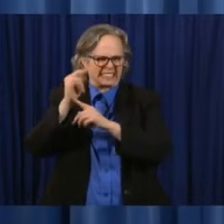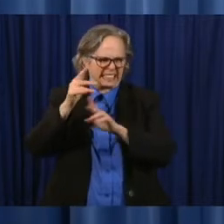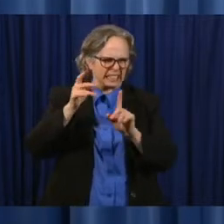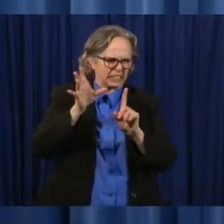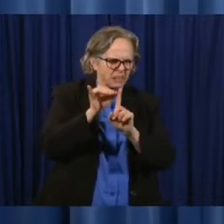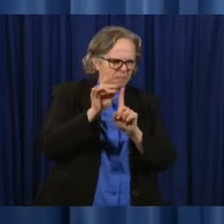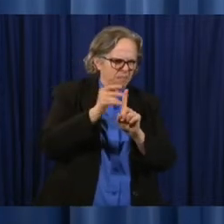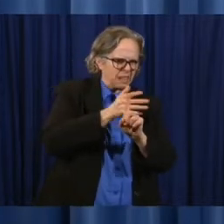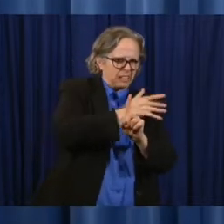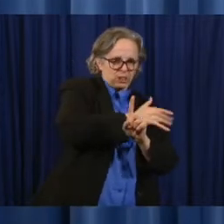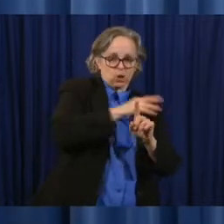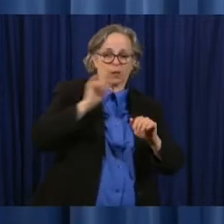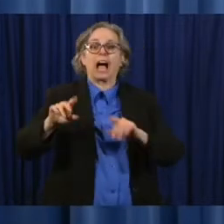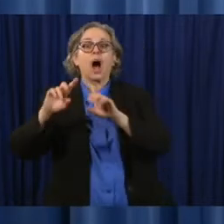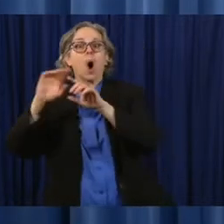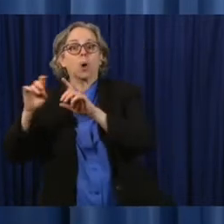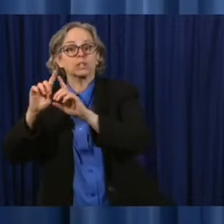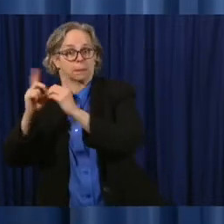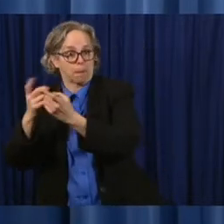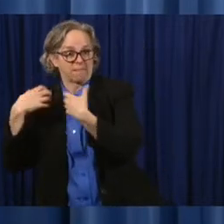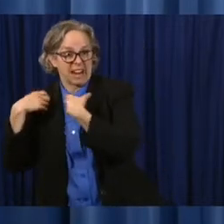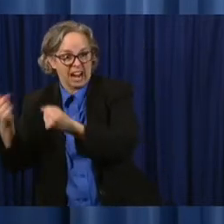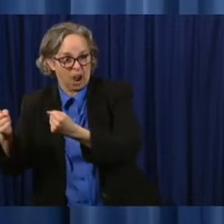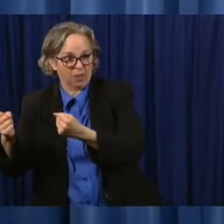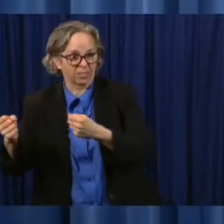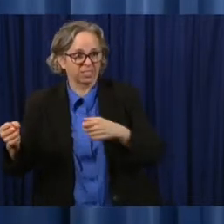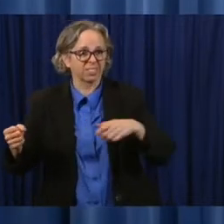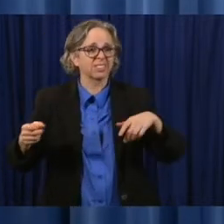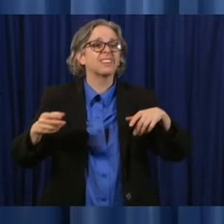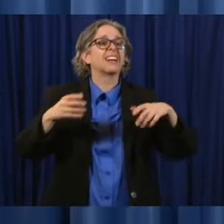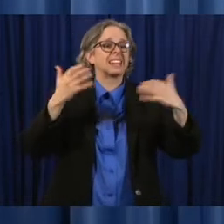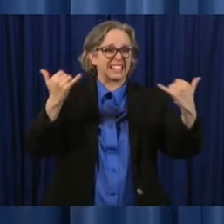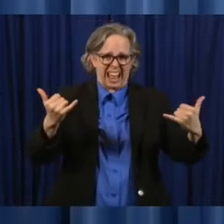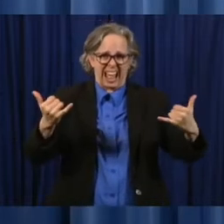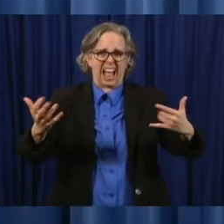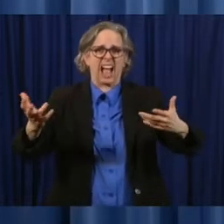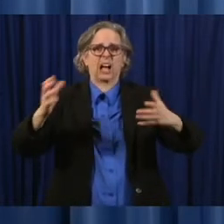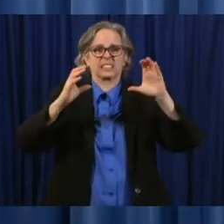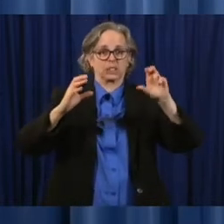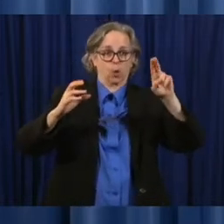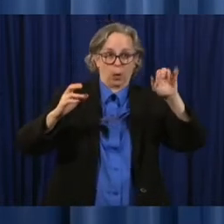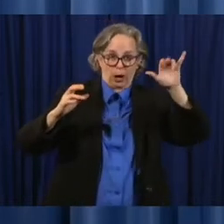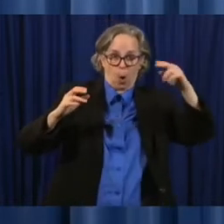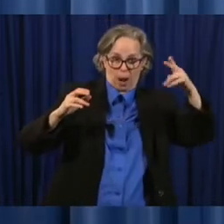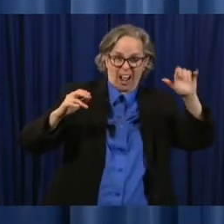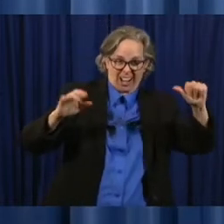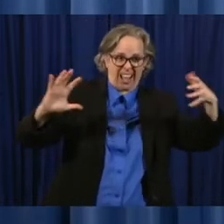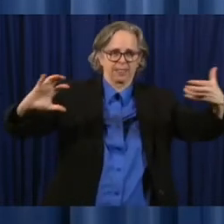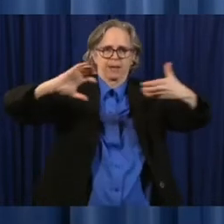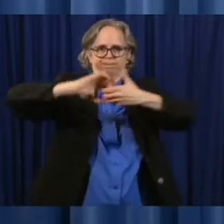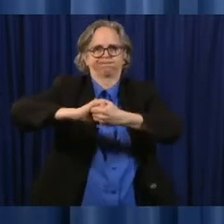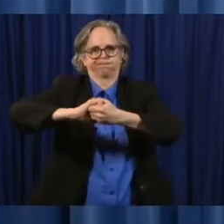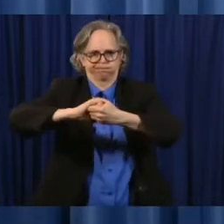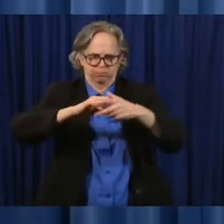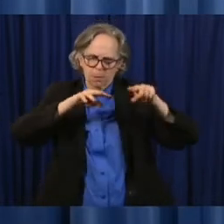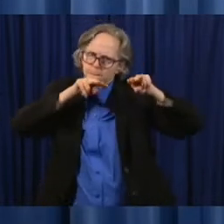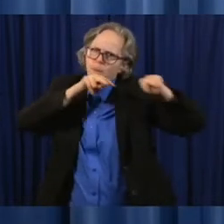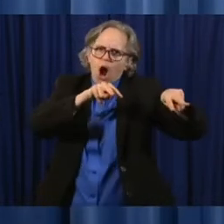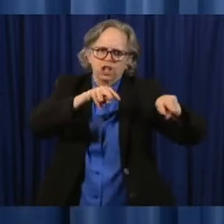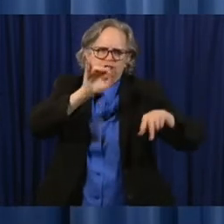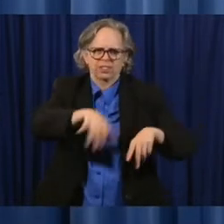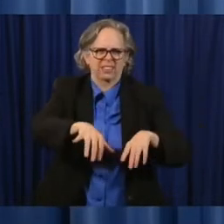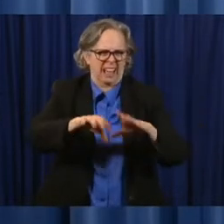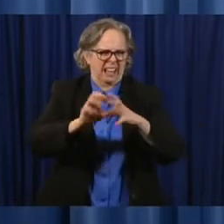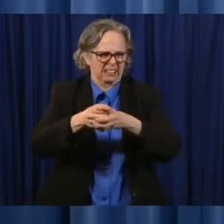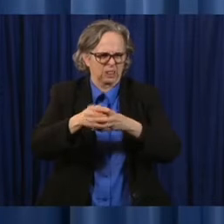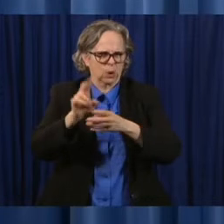has also already started. Activity at our juvenile corrections location has been limited for some time, and